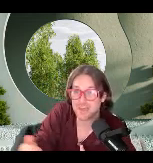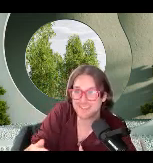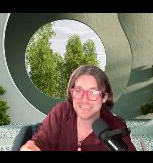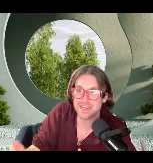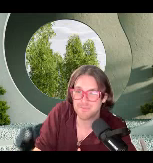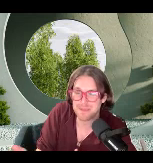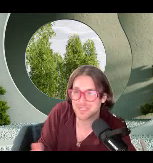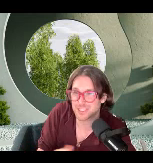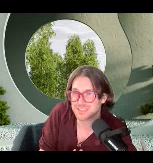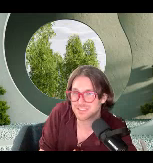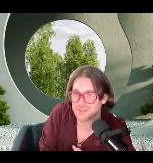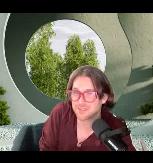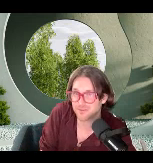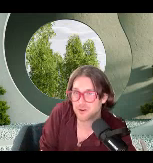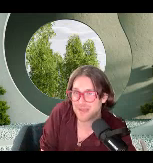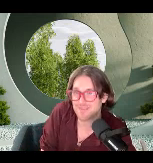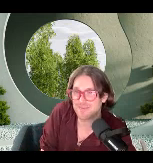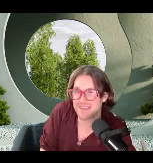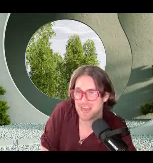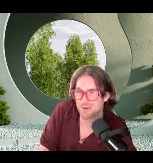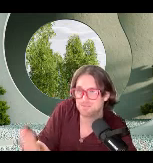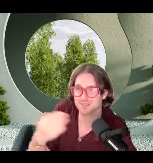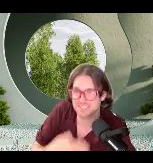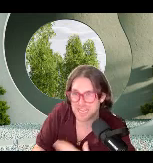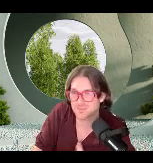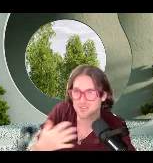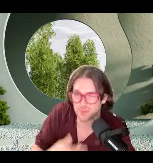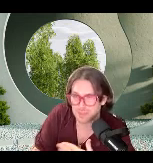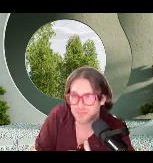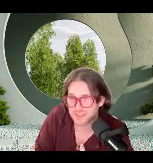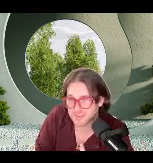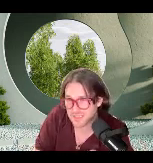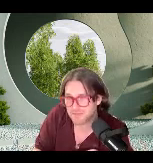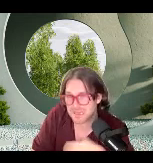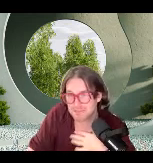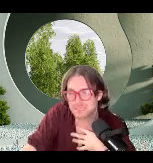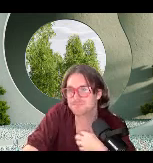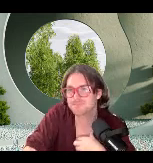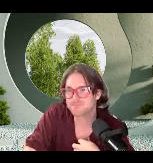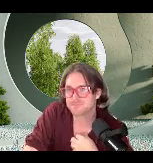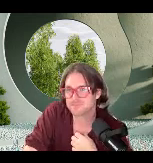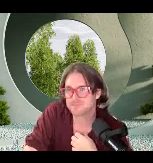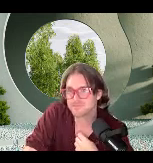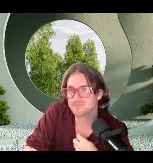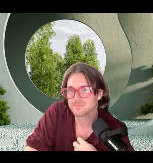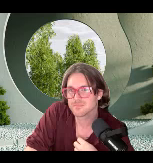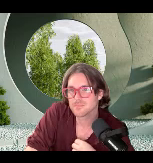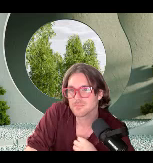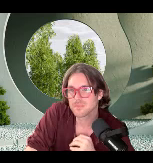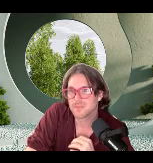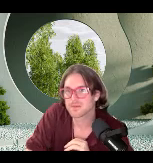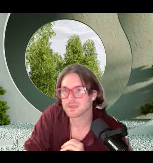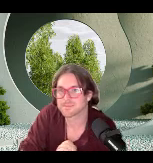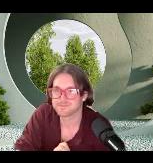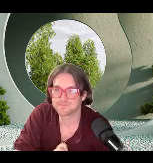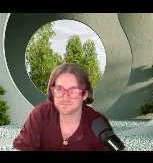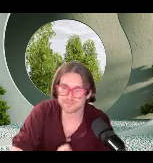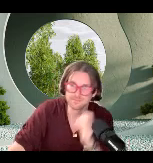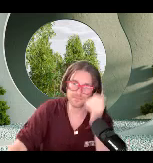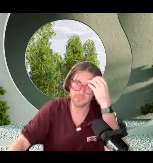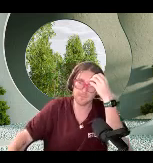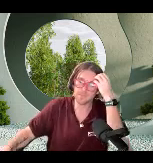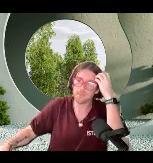this stuff, right? I think that it might be a little difficult to format that and how it presents with a screen reader and stuff, maybe. I agree. We